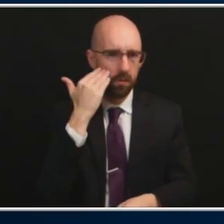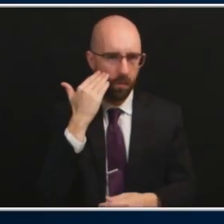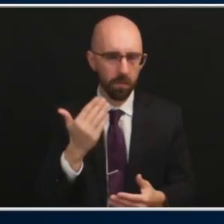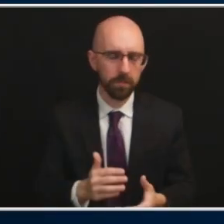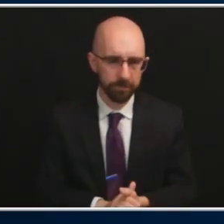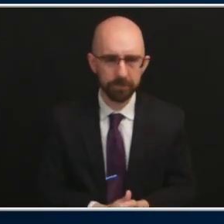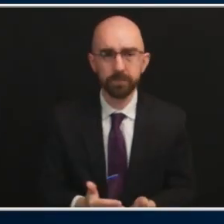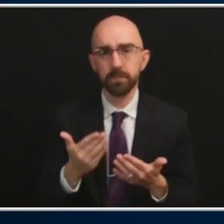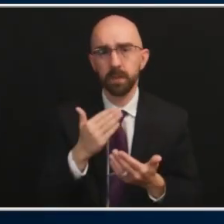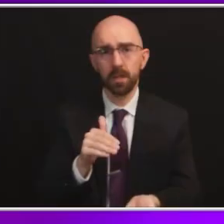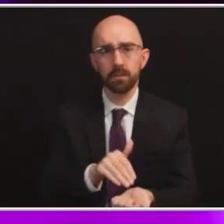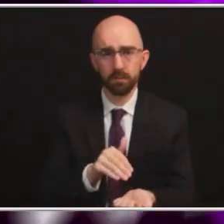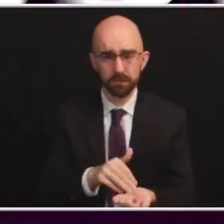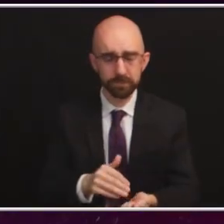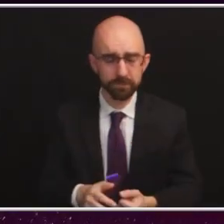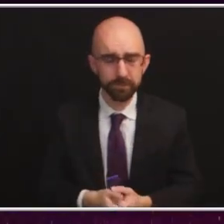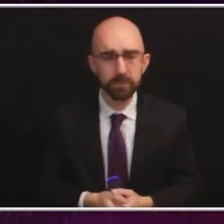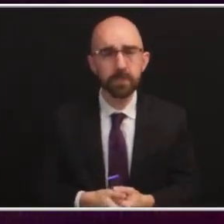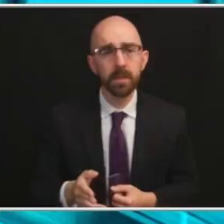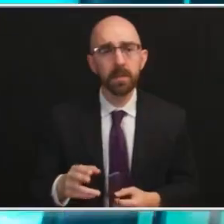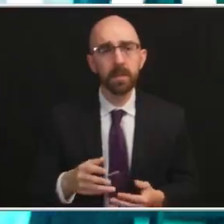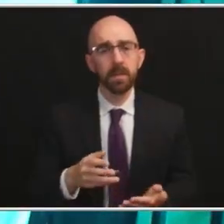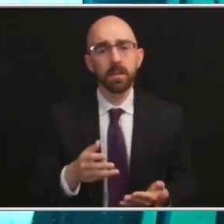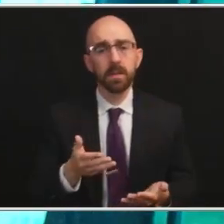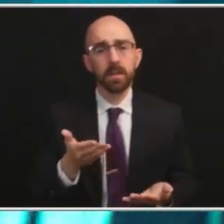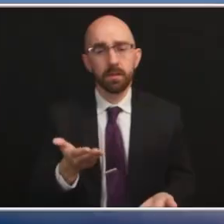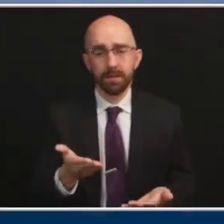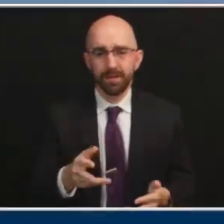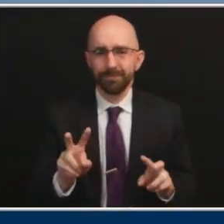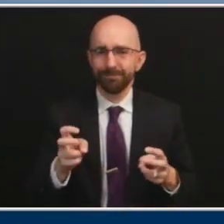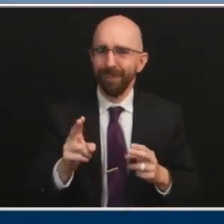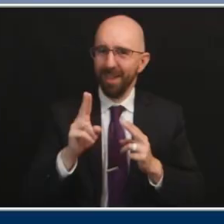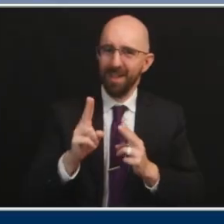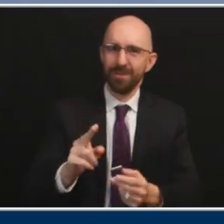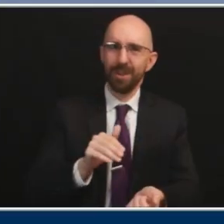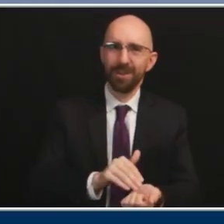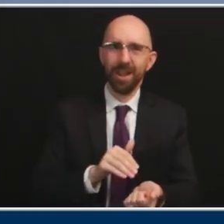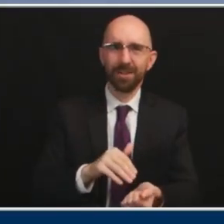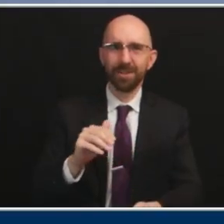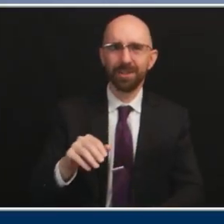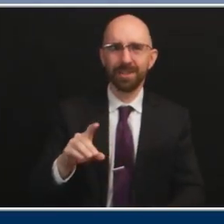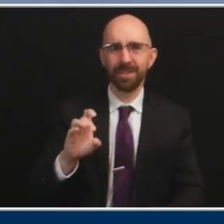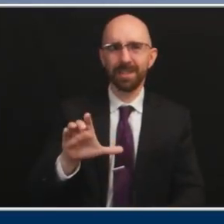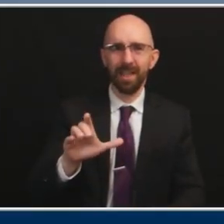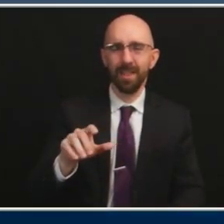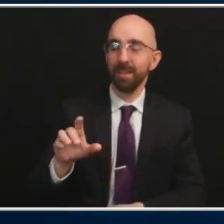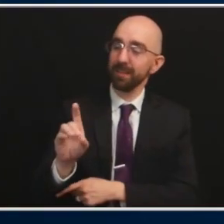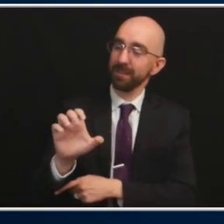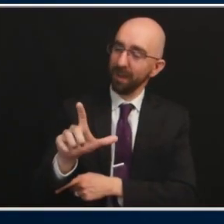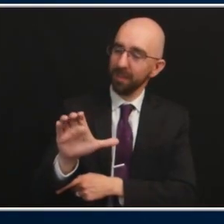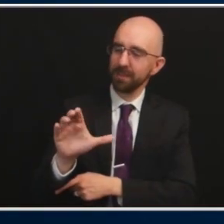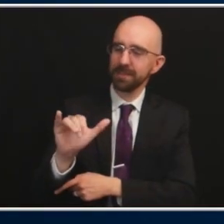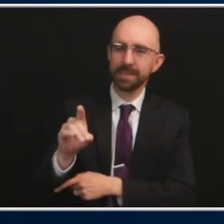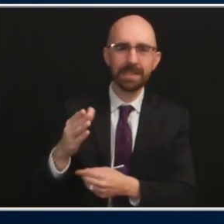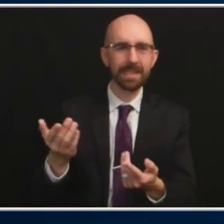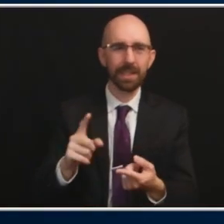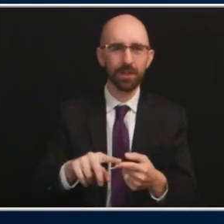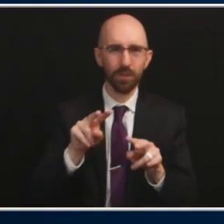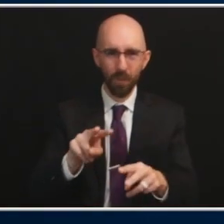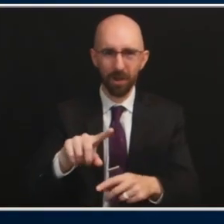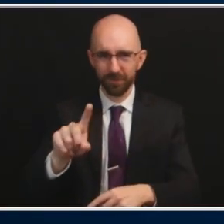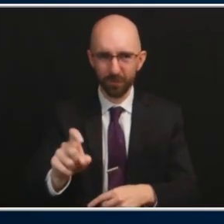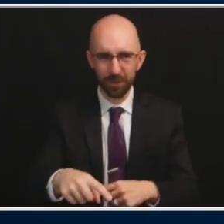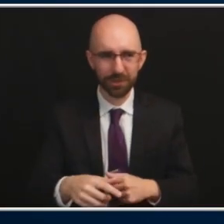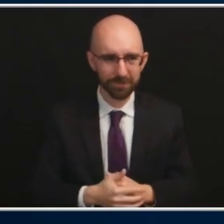Hawkinson. Yeah. Honorary Dr. Alexis Del Cid is watching for questions from our community. Alexis? Good morning, and we have a